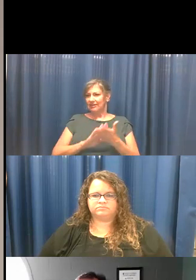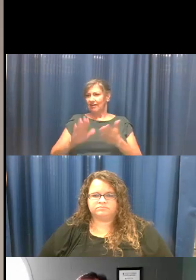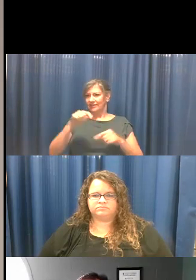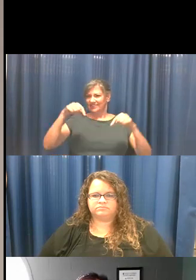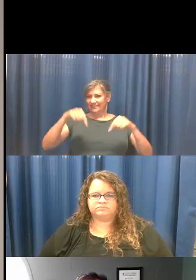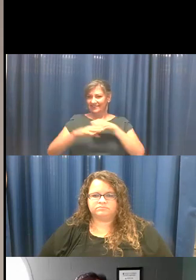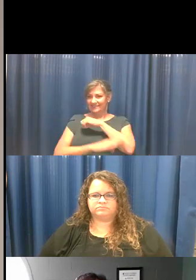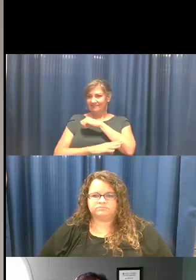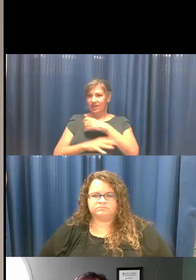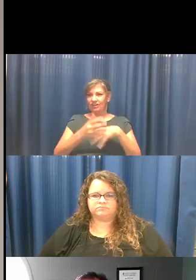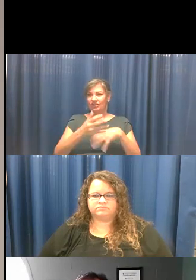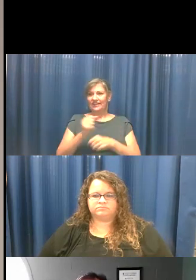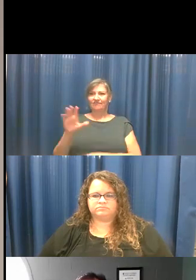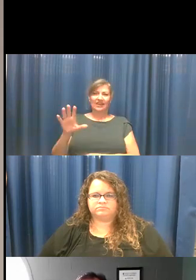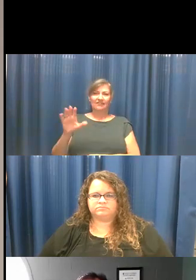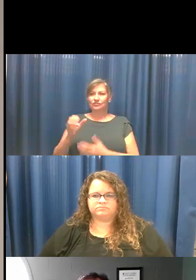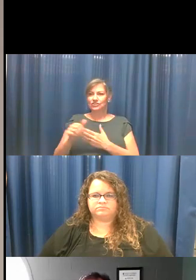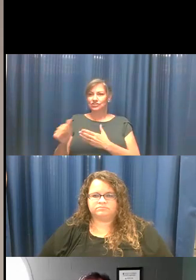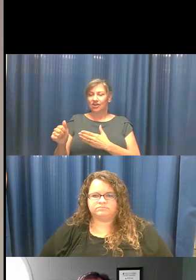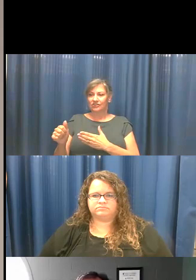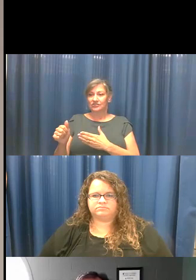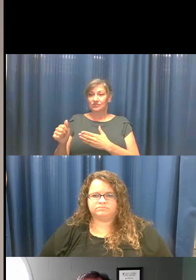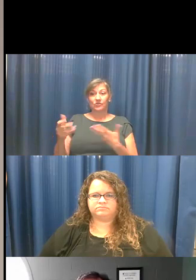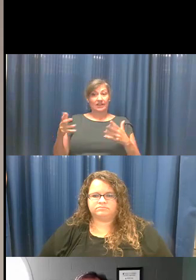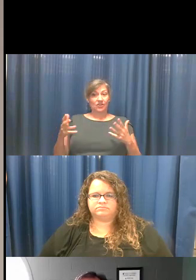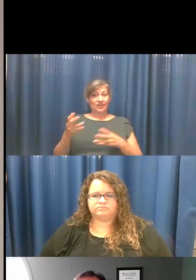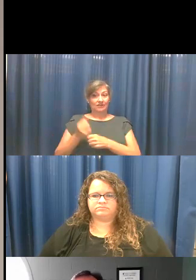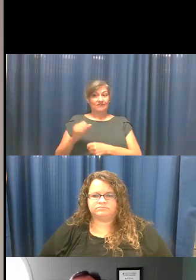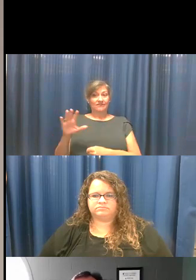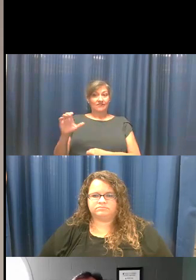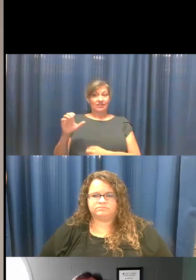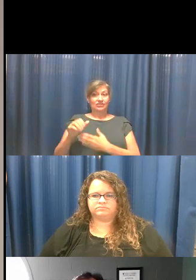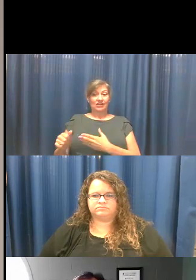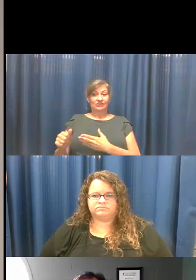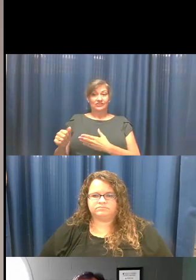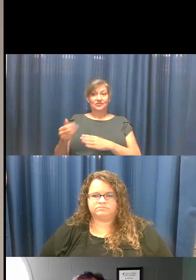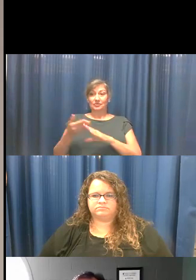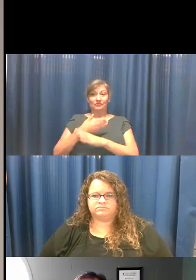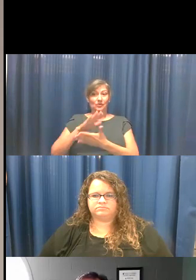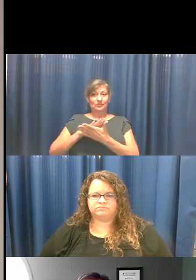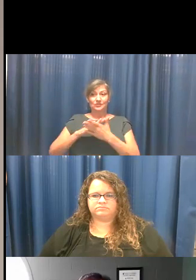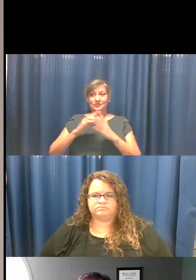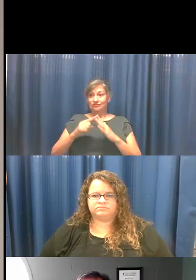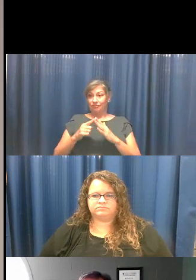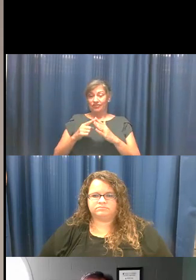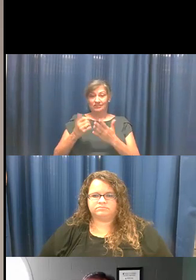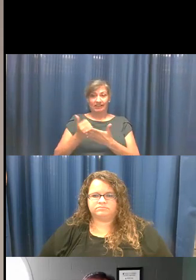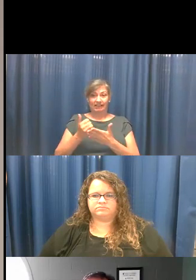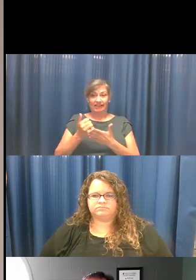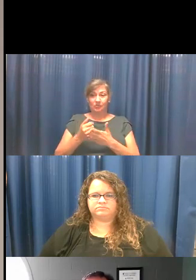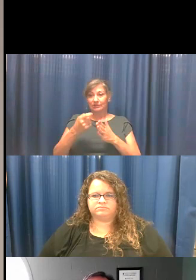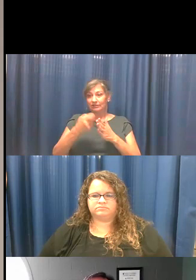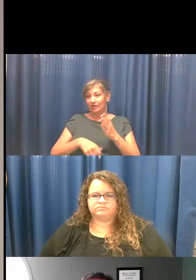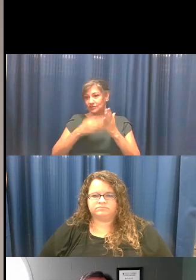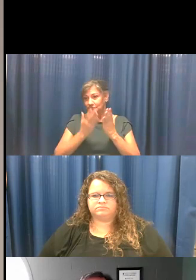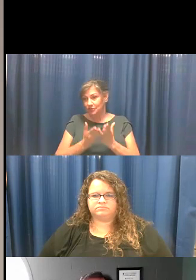are receiving $500 or already have received $500 just before school started to help with the cost of